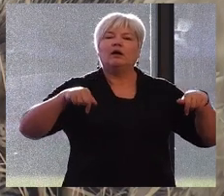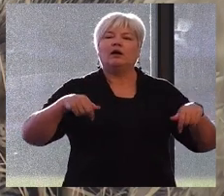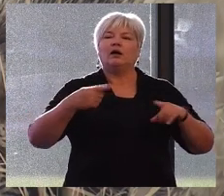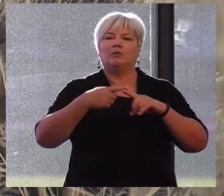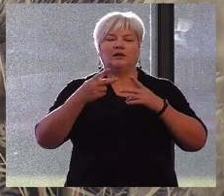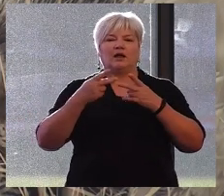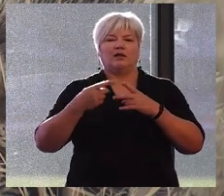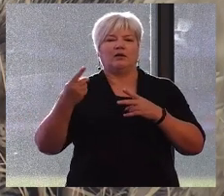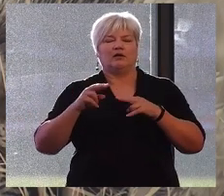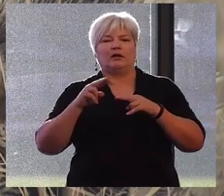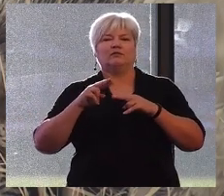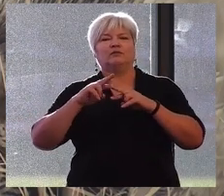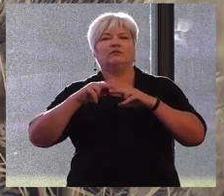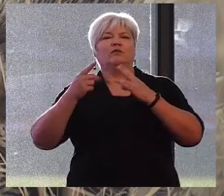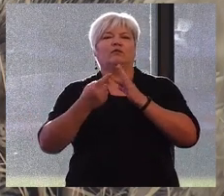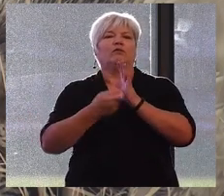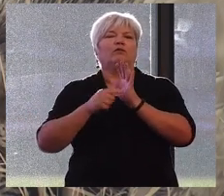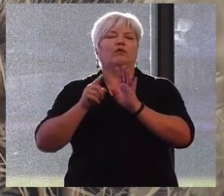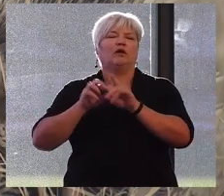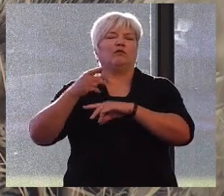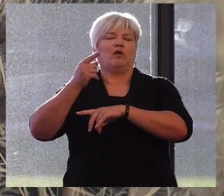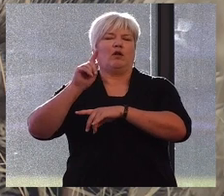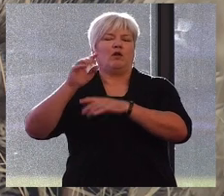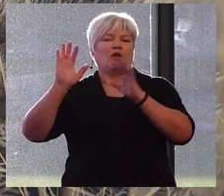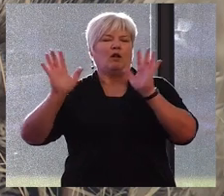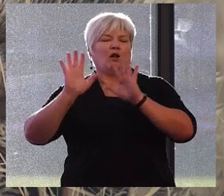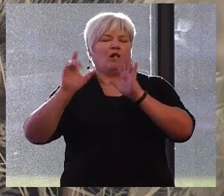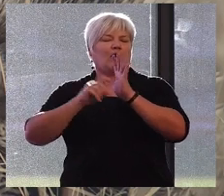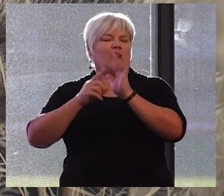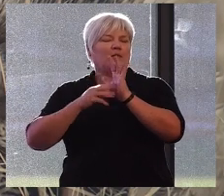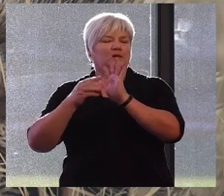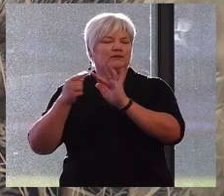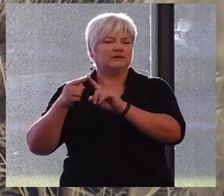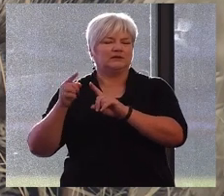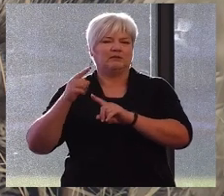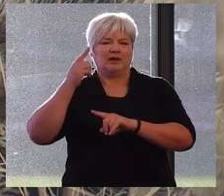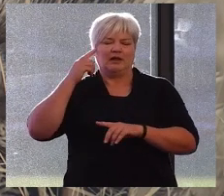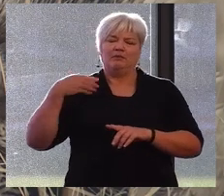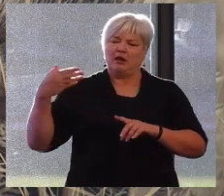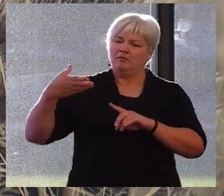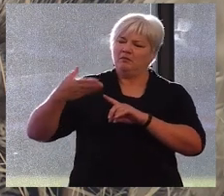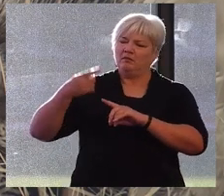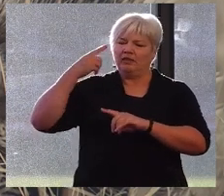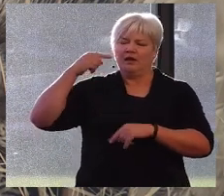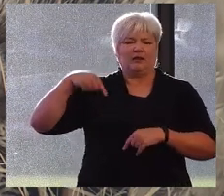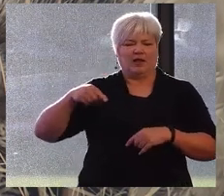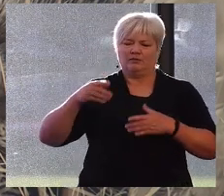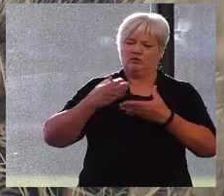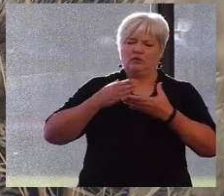40 for Climate. So taking what is traditionally probably not leadership in